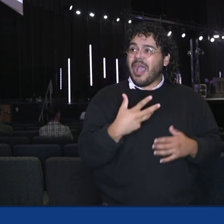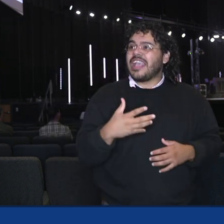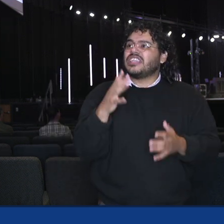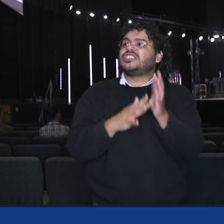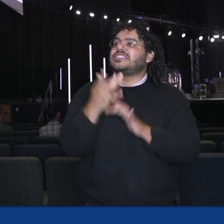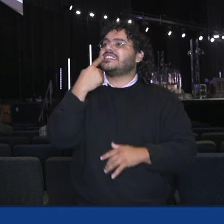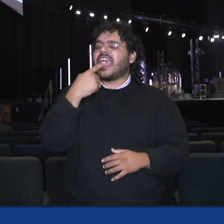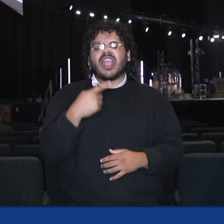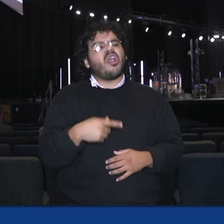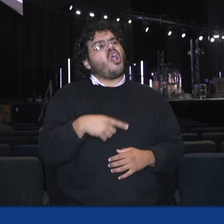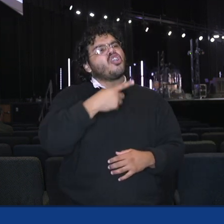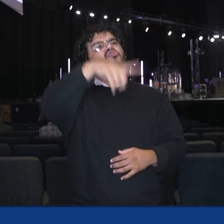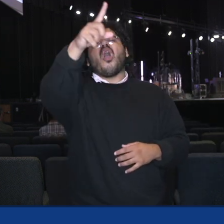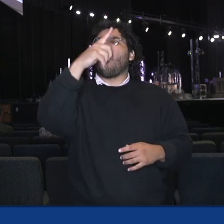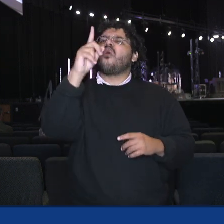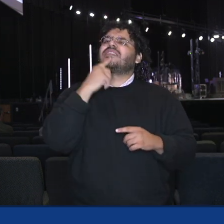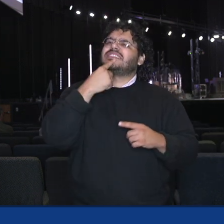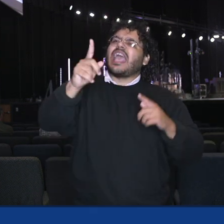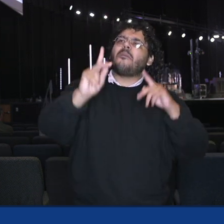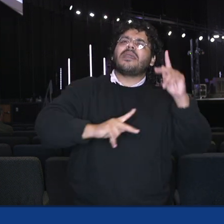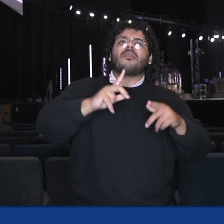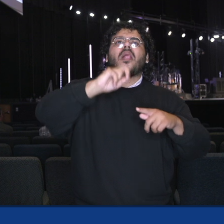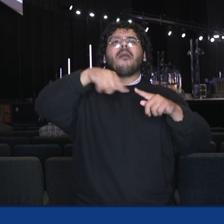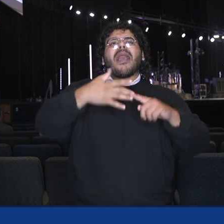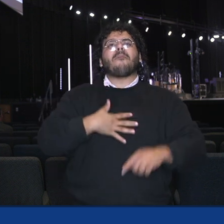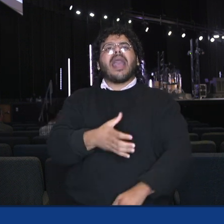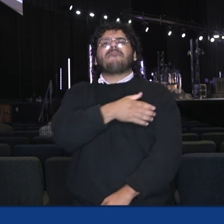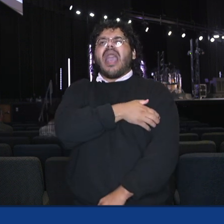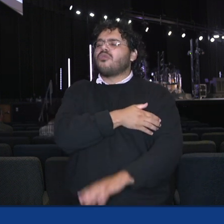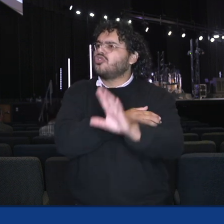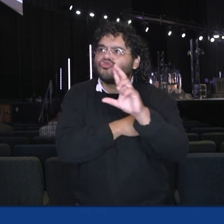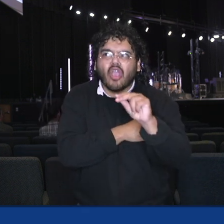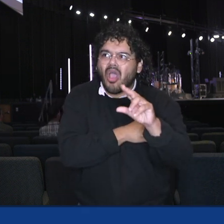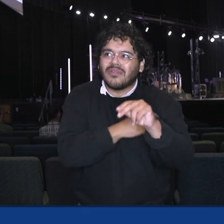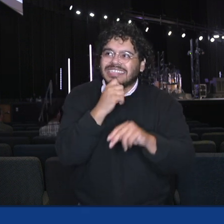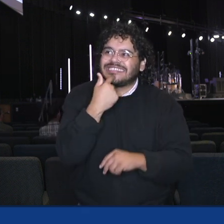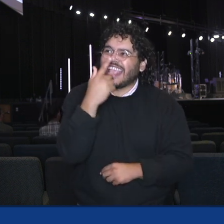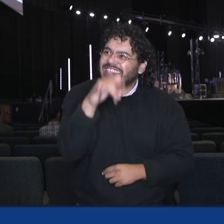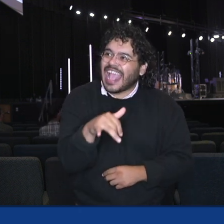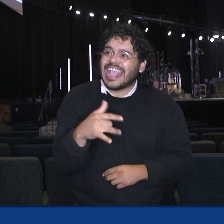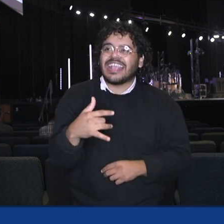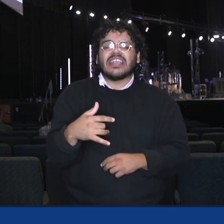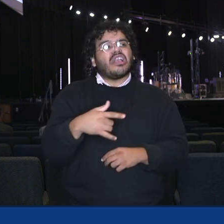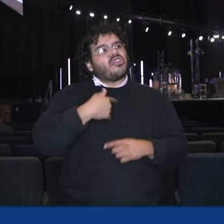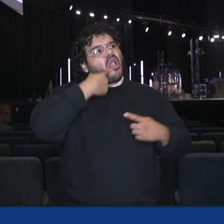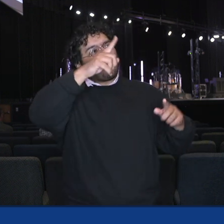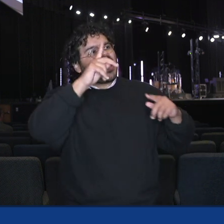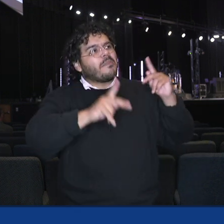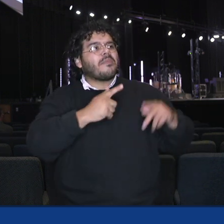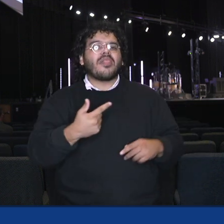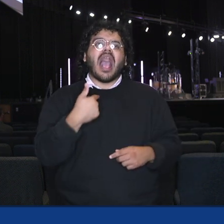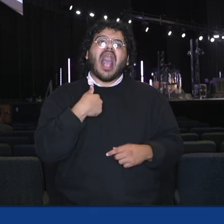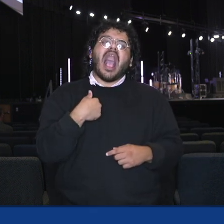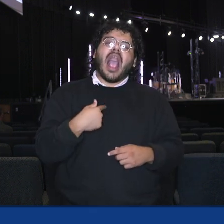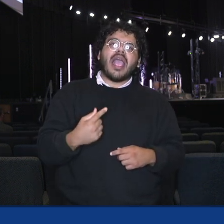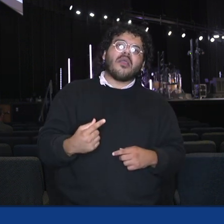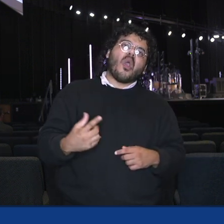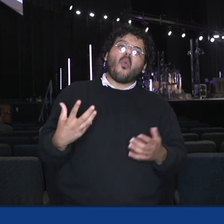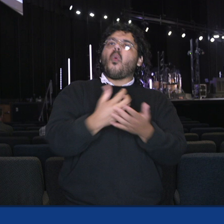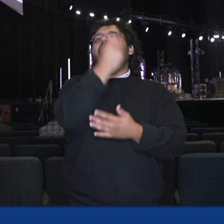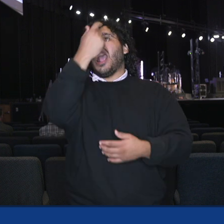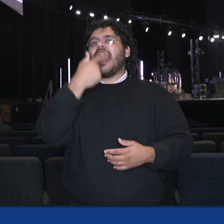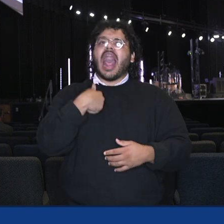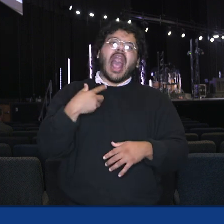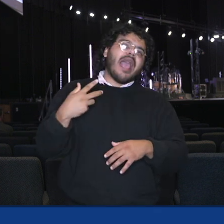everywhere and tell them about my power. He doesn't say, go everywhere and tell them that I won. He doesn't say, go everywhere and tell them that I am victorious. He